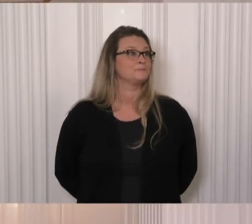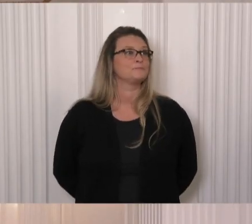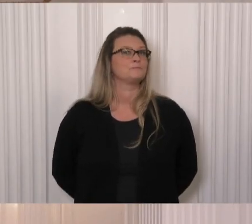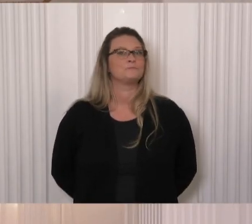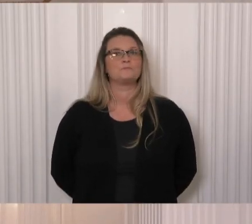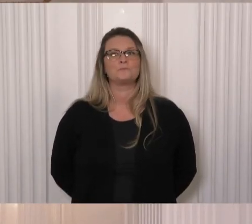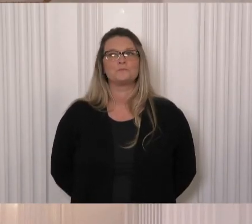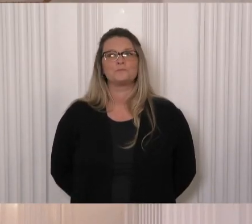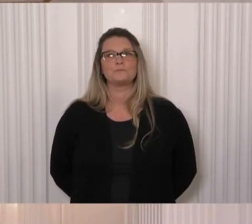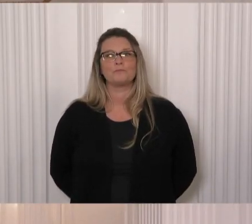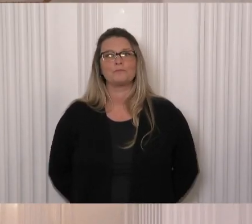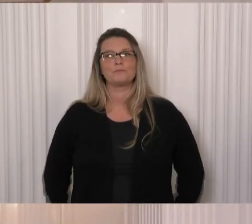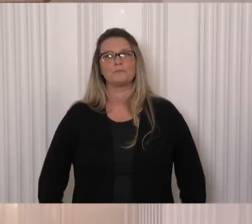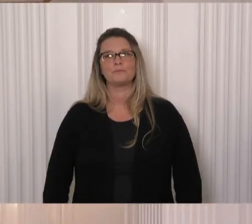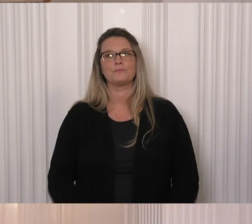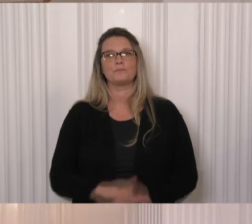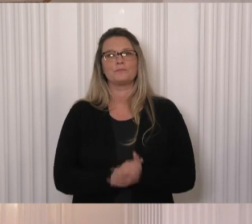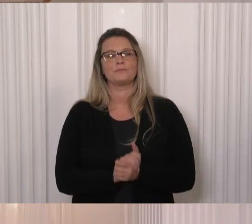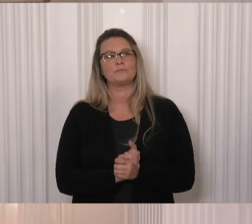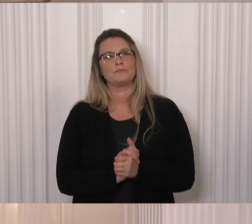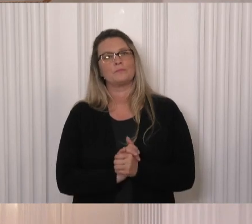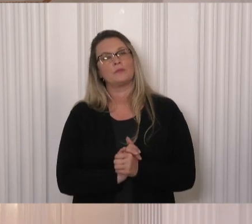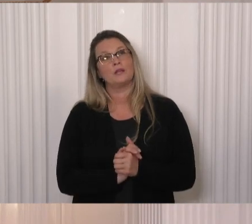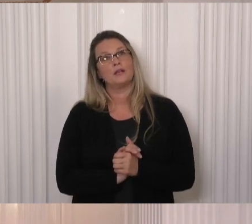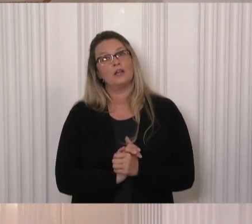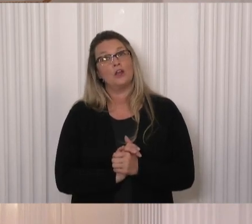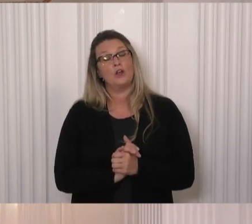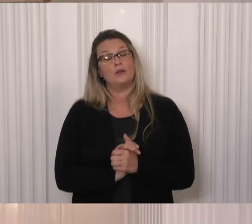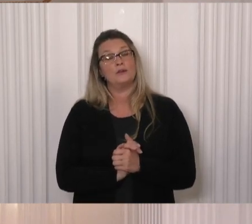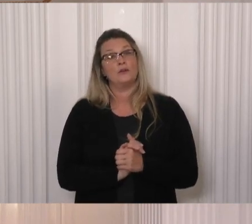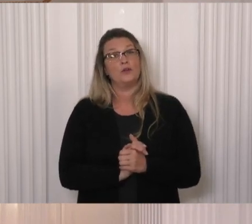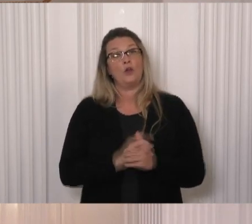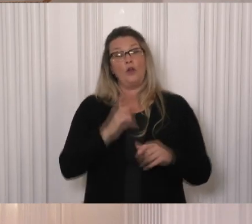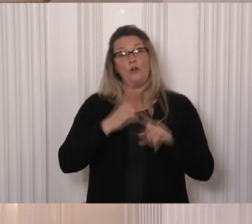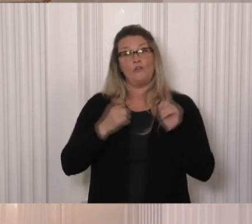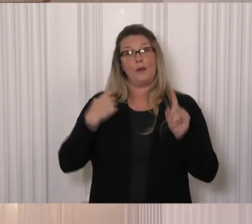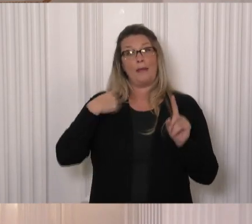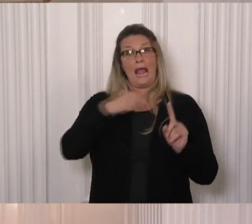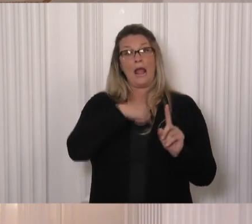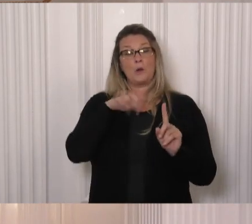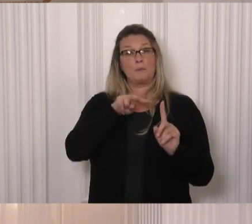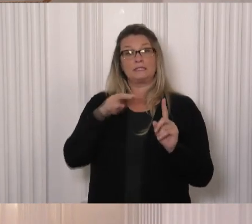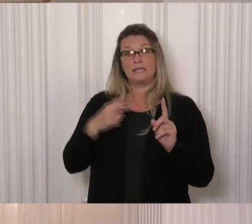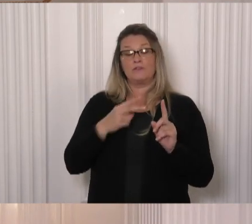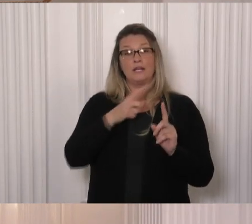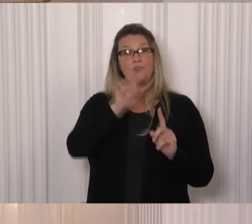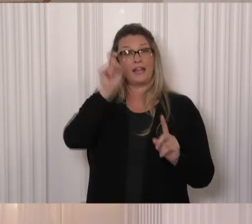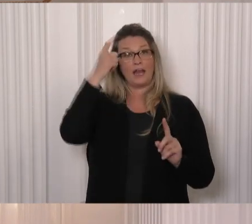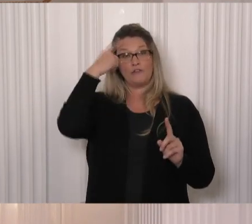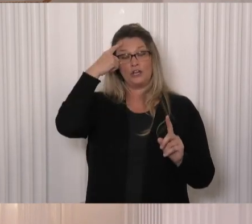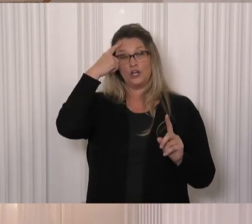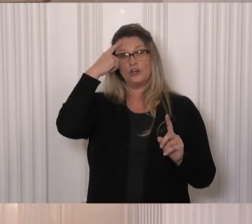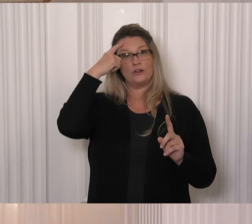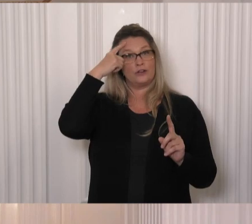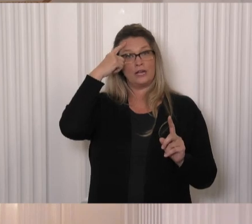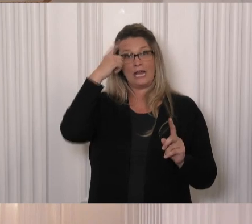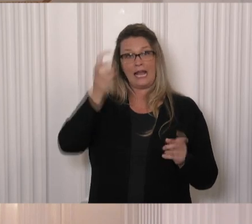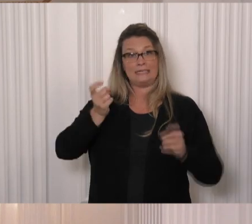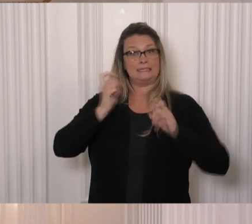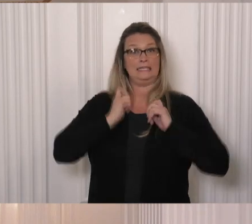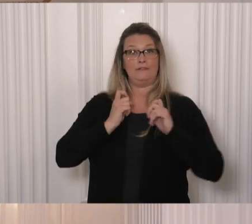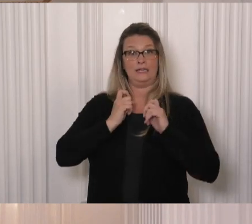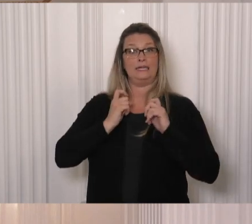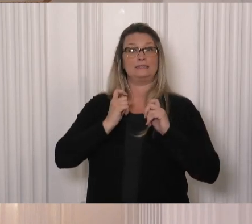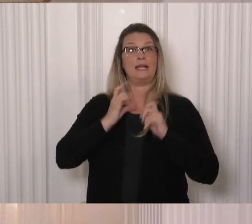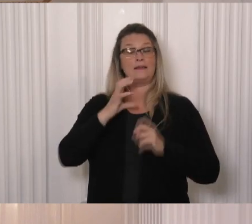Brad, just from an operational standpoint, I think it's a great example of what the governor's directed the Guard to do.